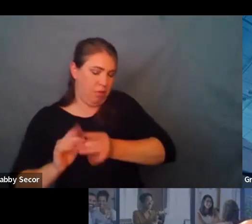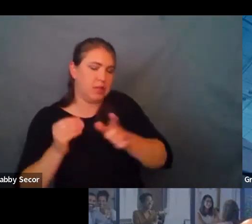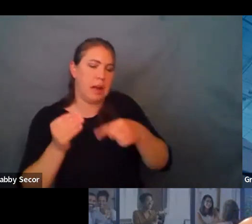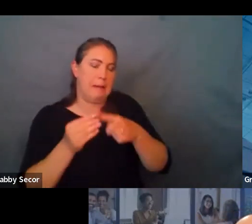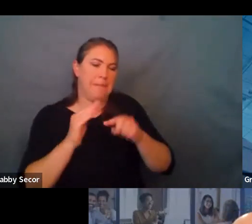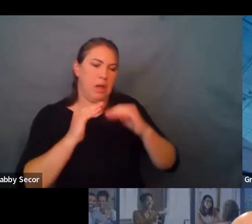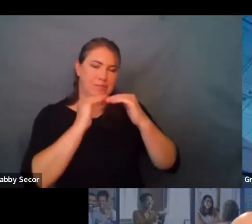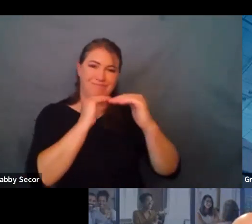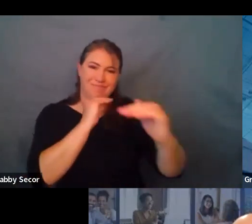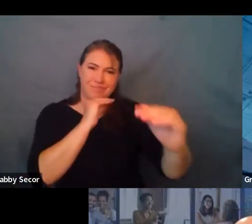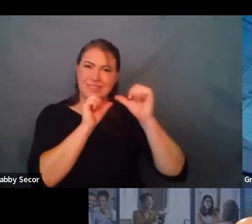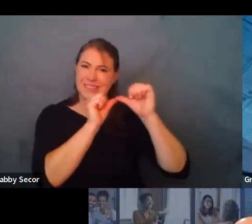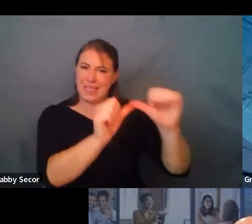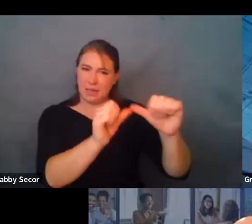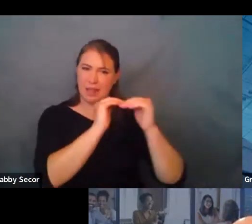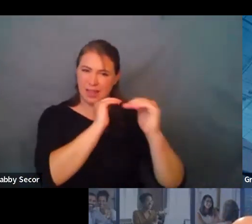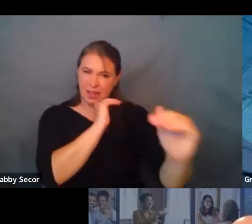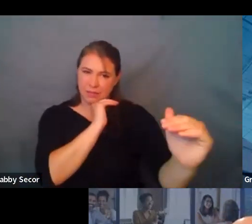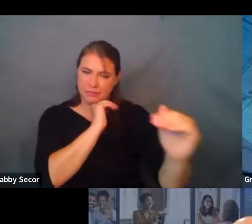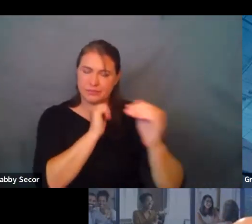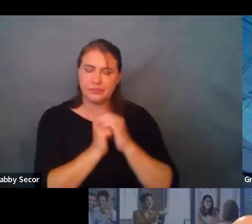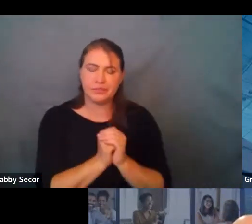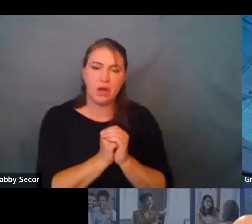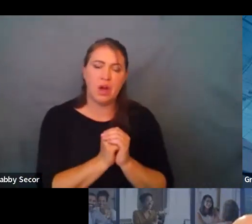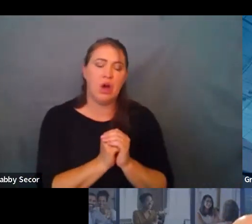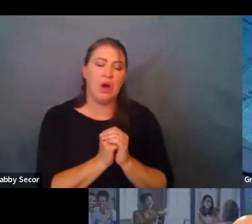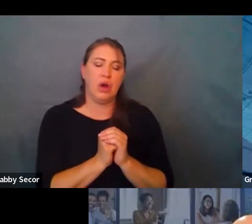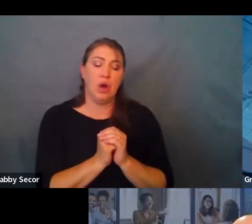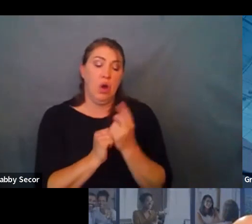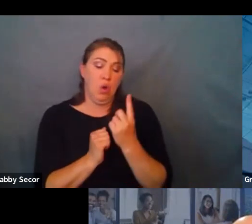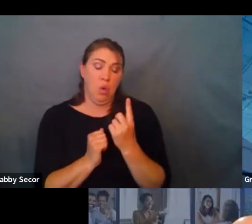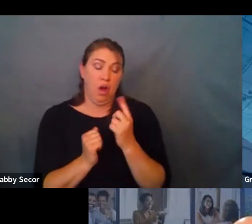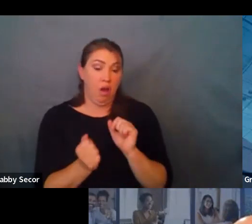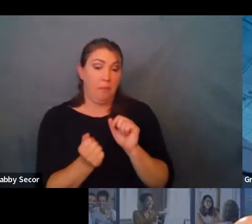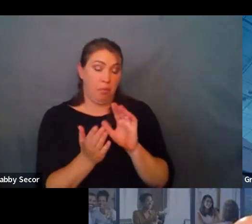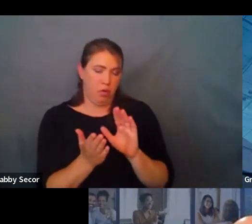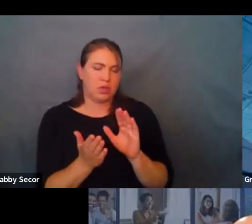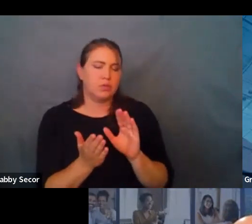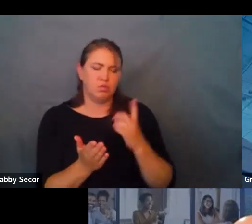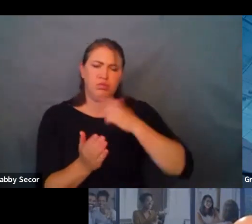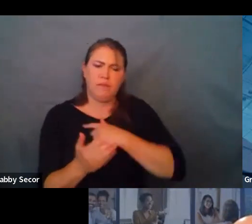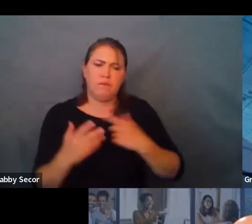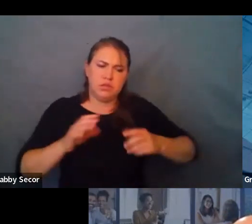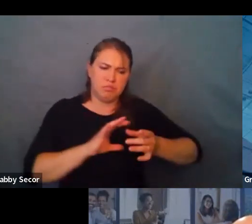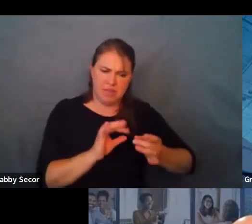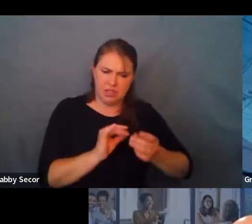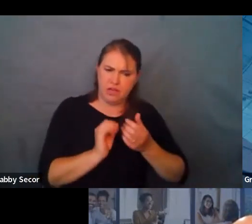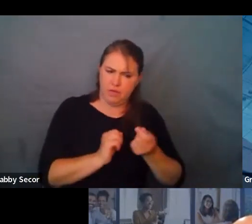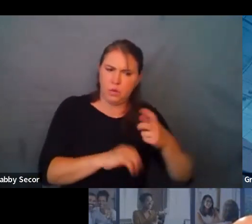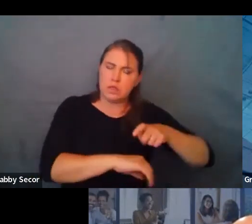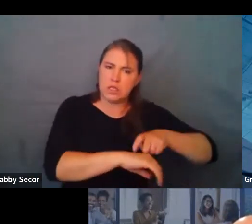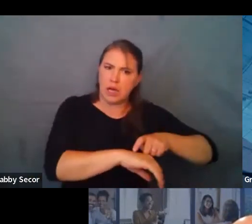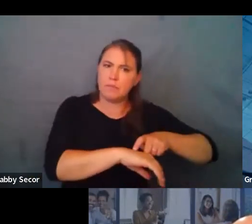sustainability. I mean, one of the ways that housing counseling agencies can be sustainable, it's been talked about a couple of times, right? This whole concept